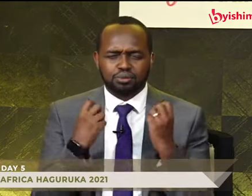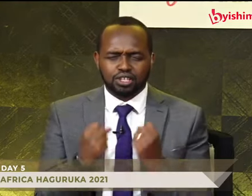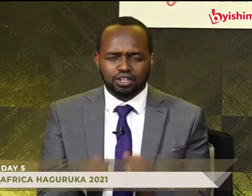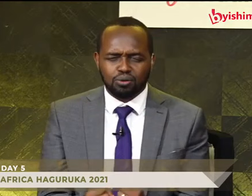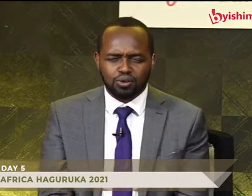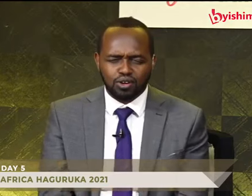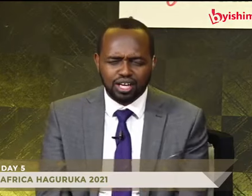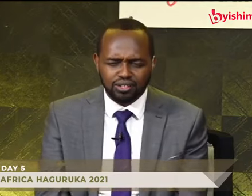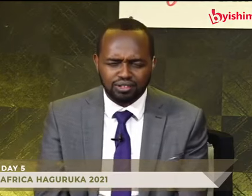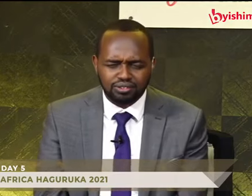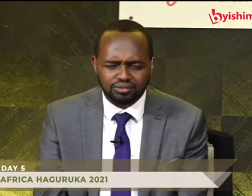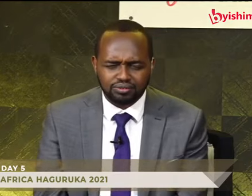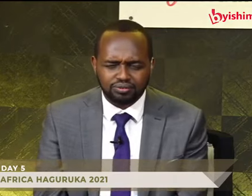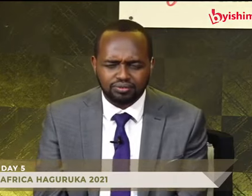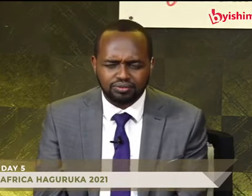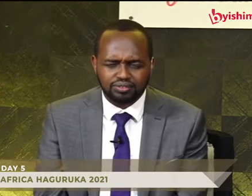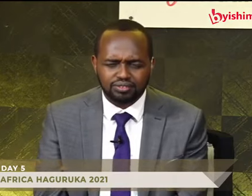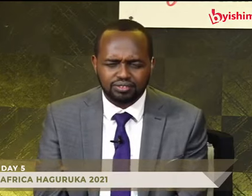Nakiriye ubugingo buhoraho